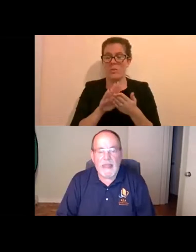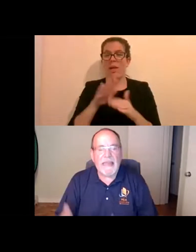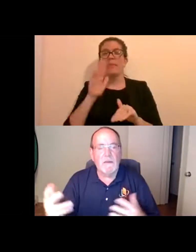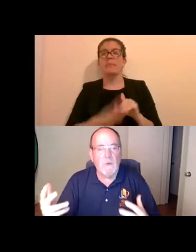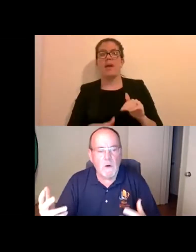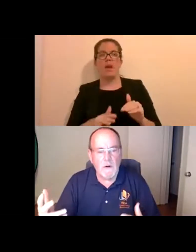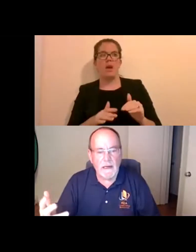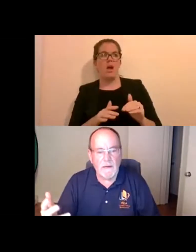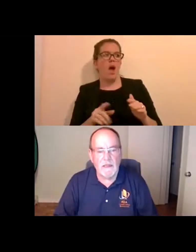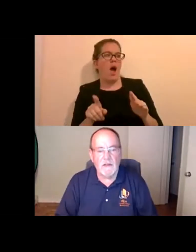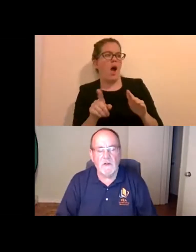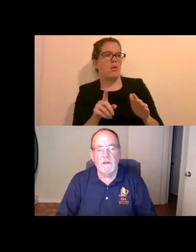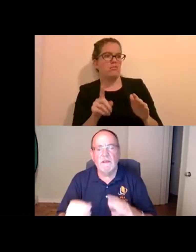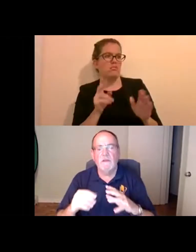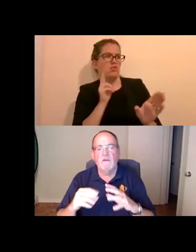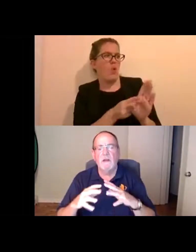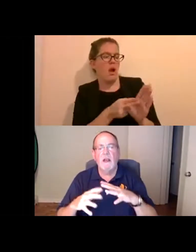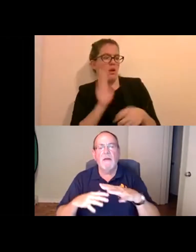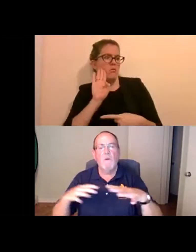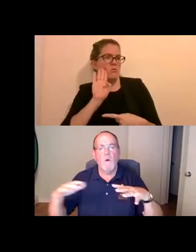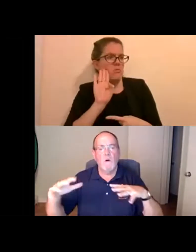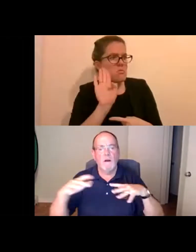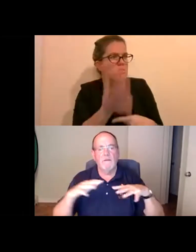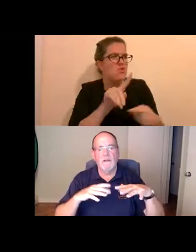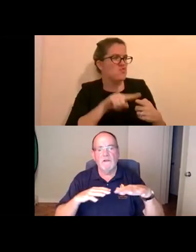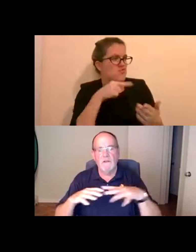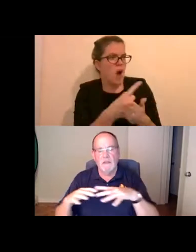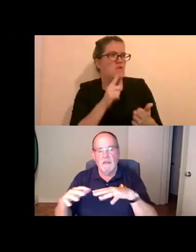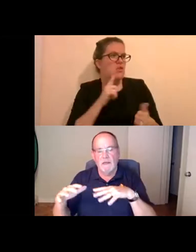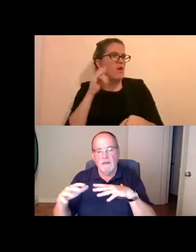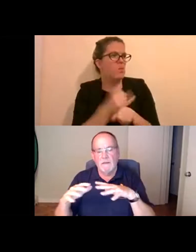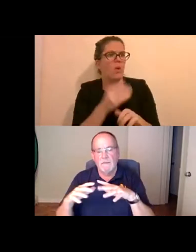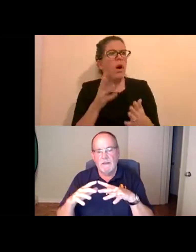a magnet program. And so that there's a lot more of this